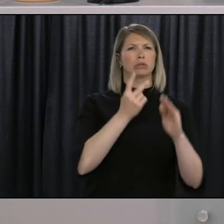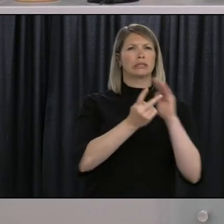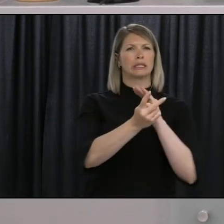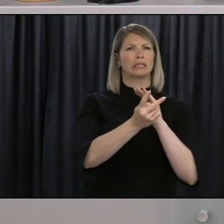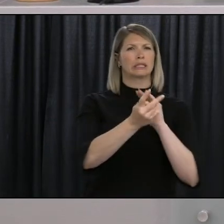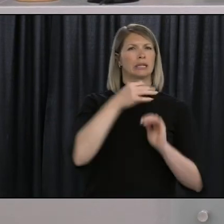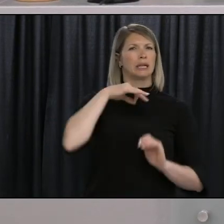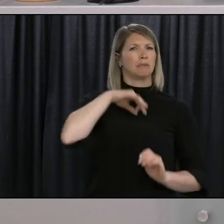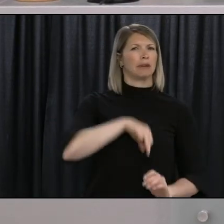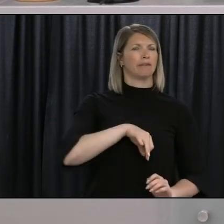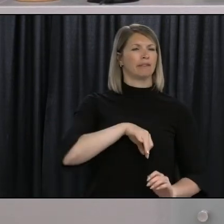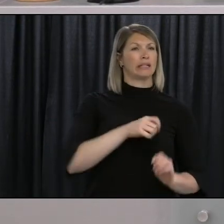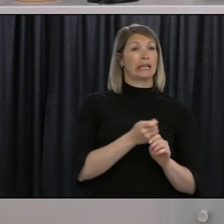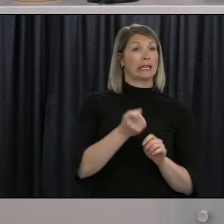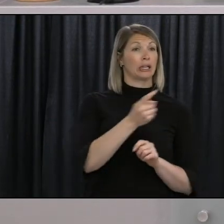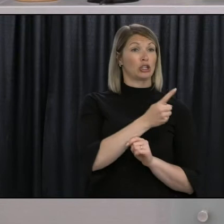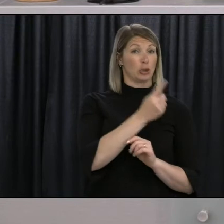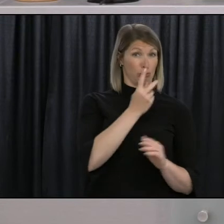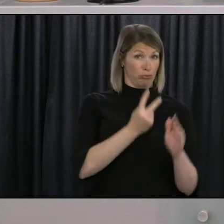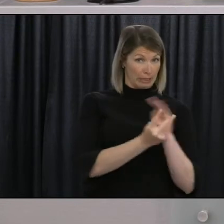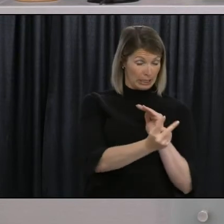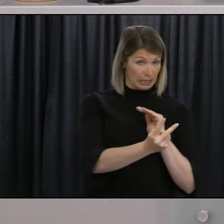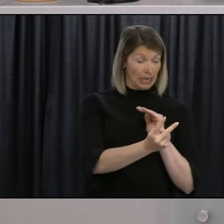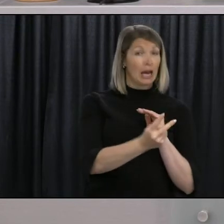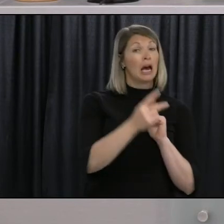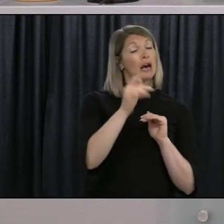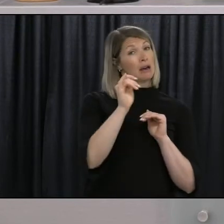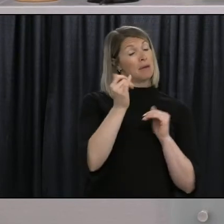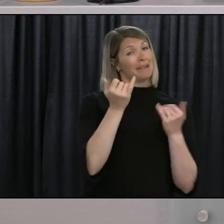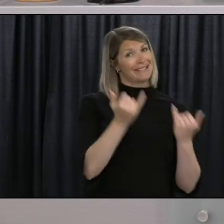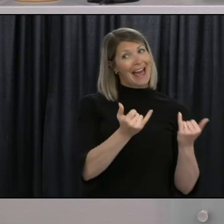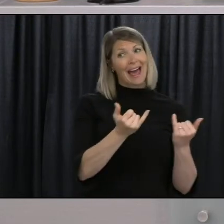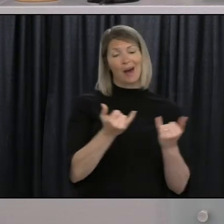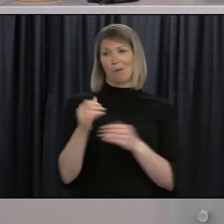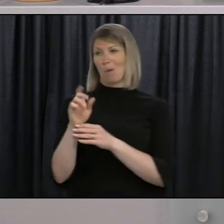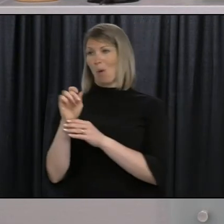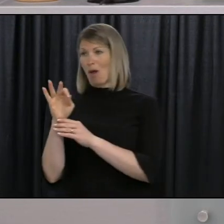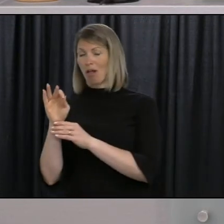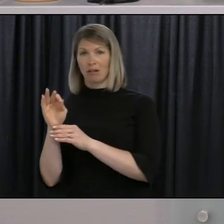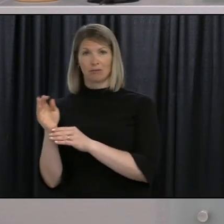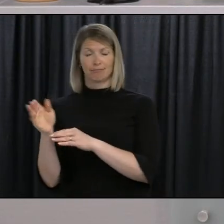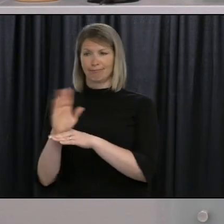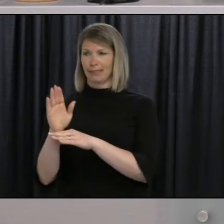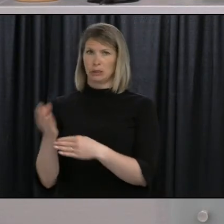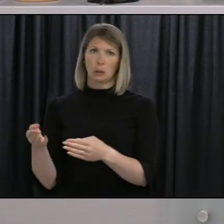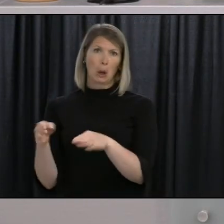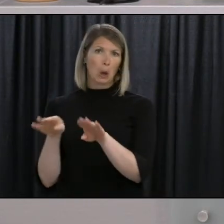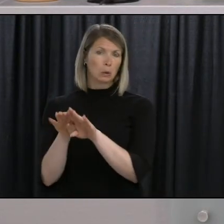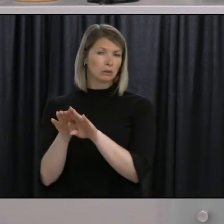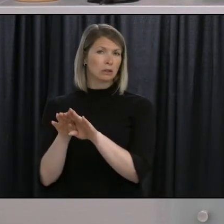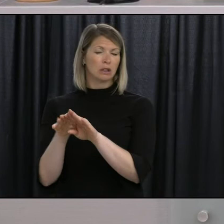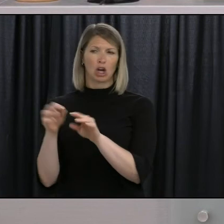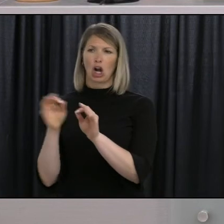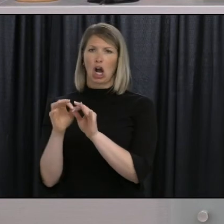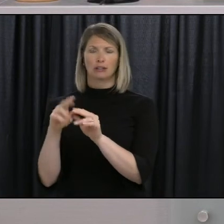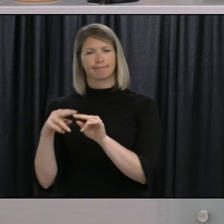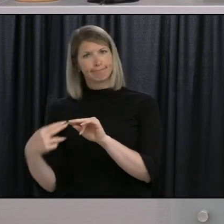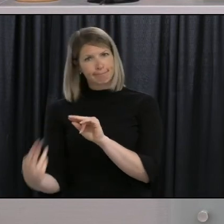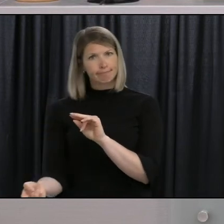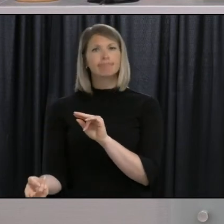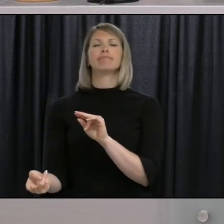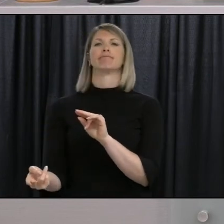Just given all the shutdowns in the offshore and reductions in prices, I'm wondering if you can explain in more detail